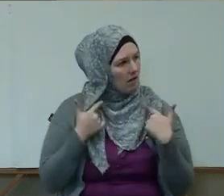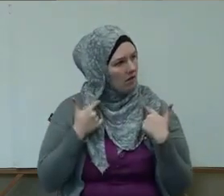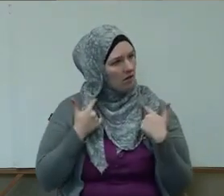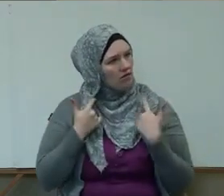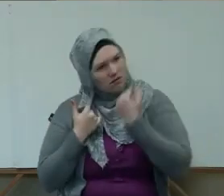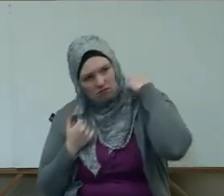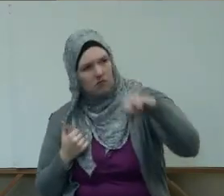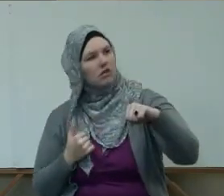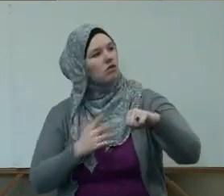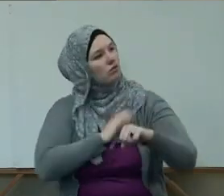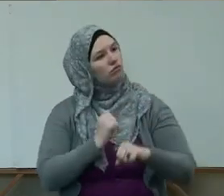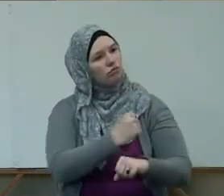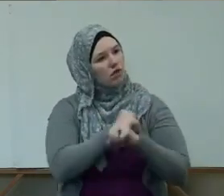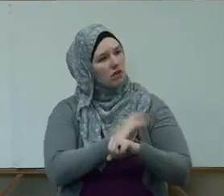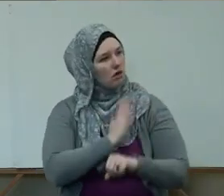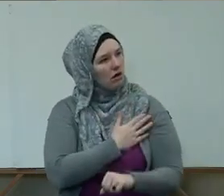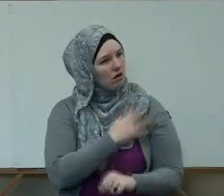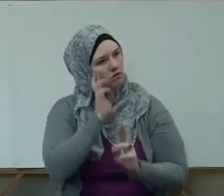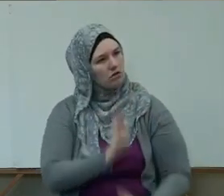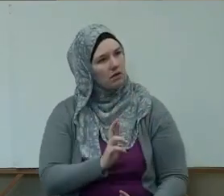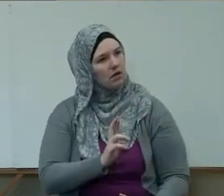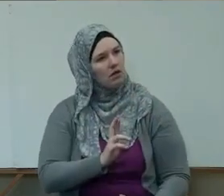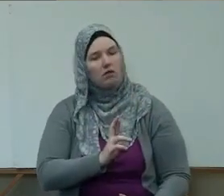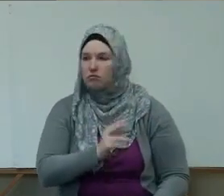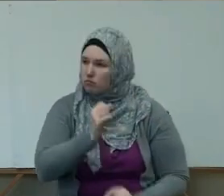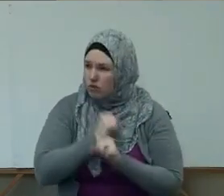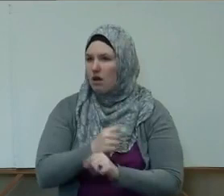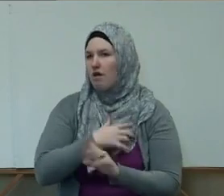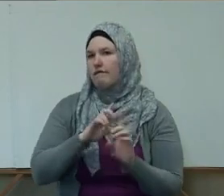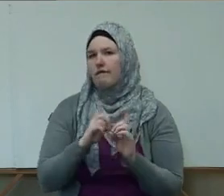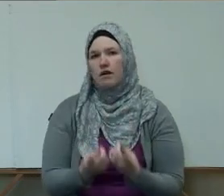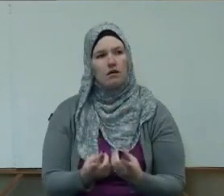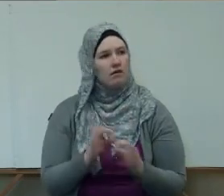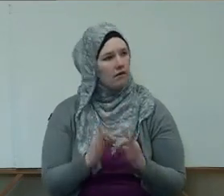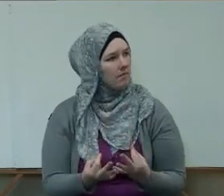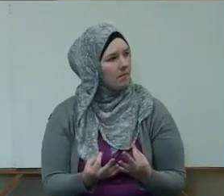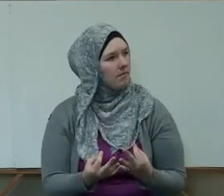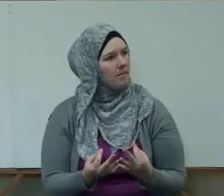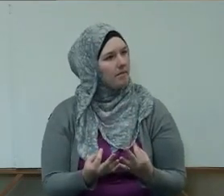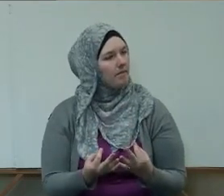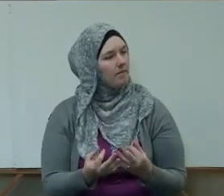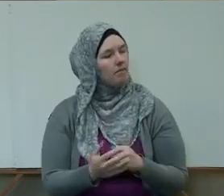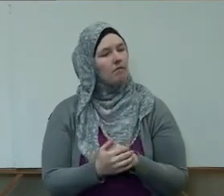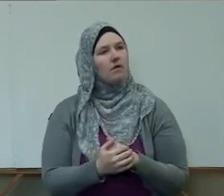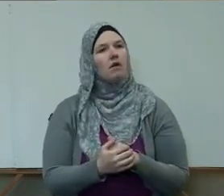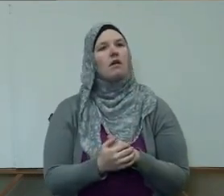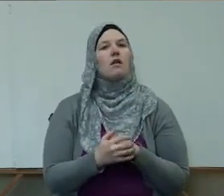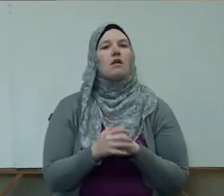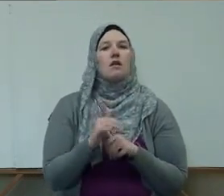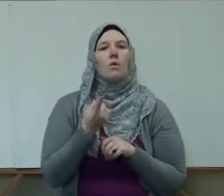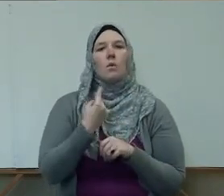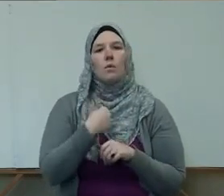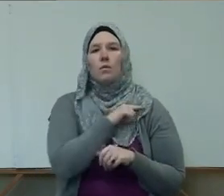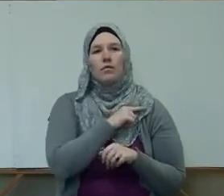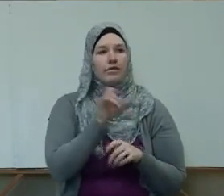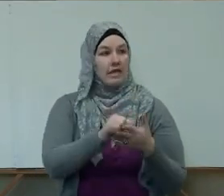back to protect our dignity and to protect our privacy. The rights list is much longer than we can